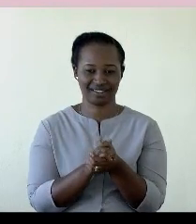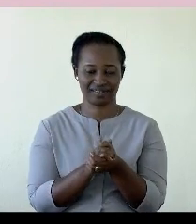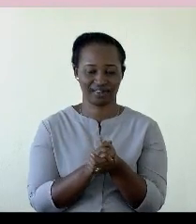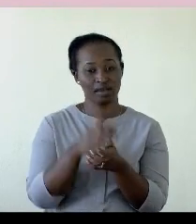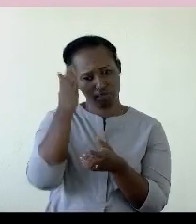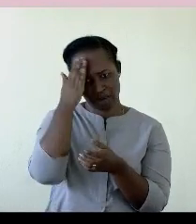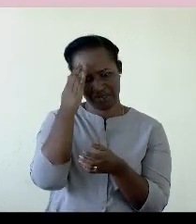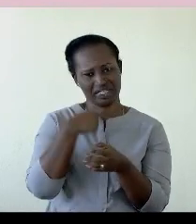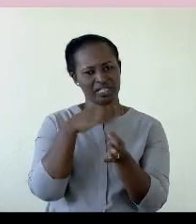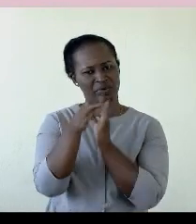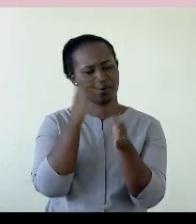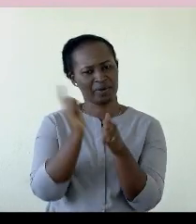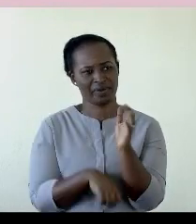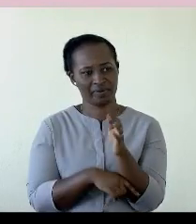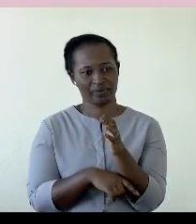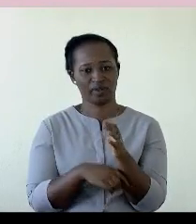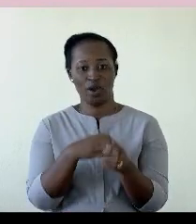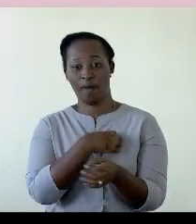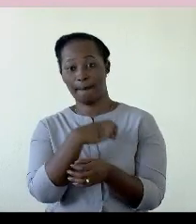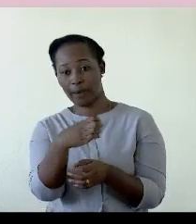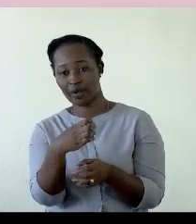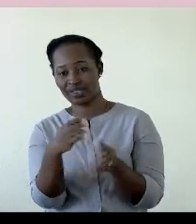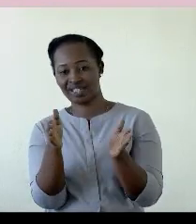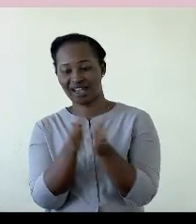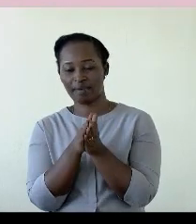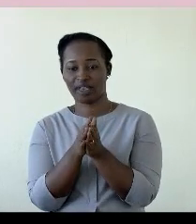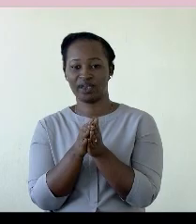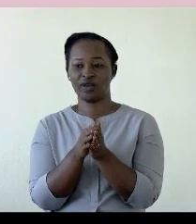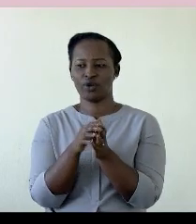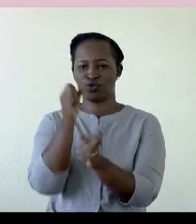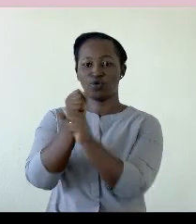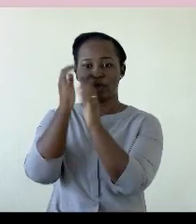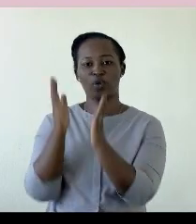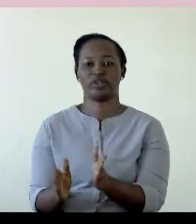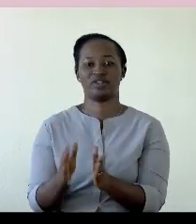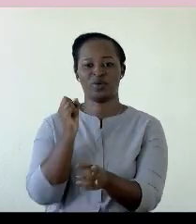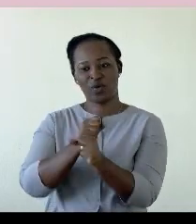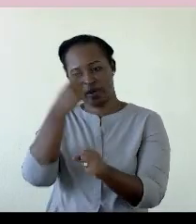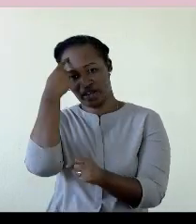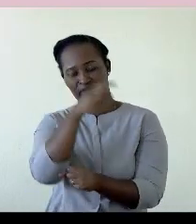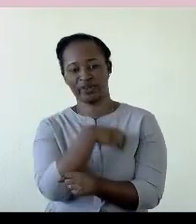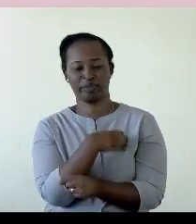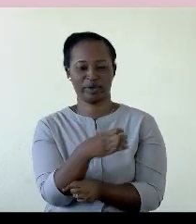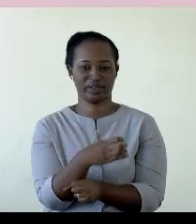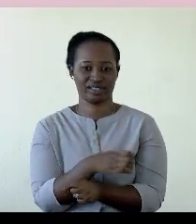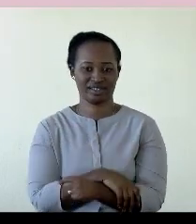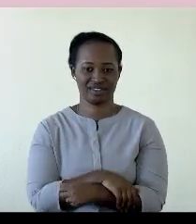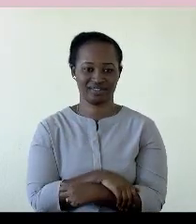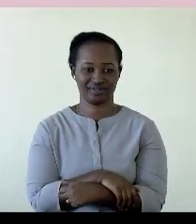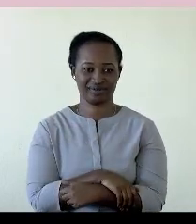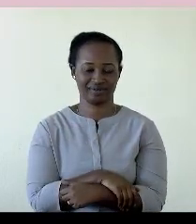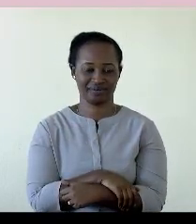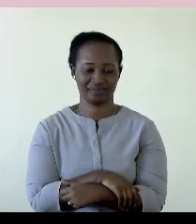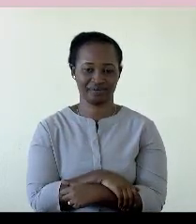You know what it means. A boss and someone working for the boss. Employers and